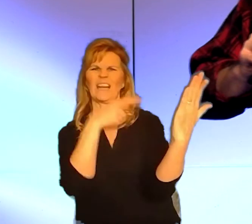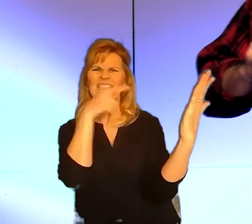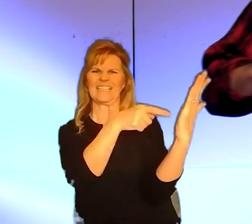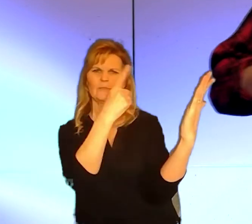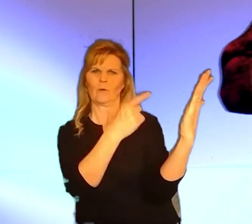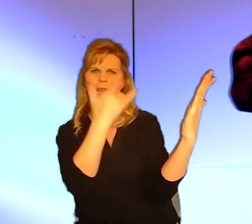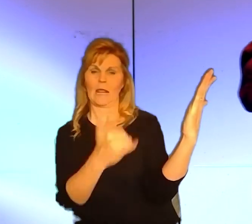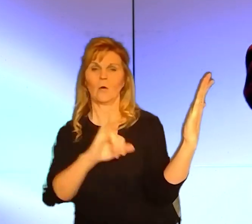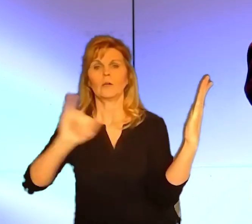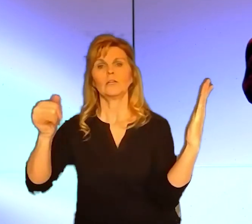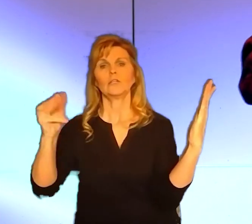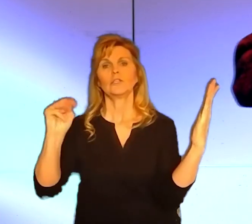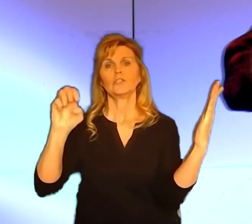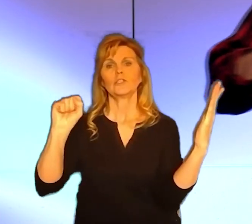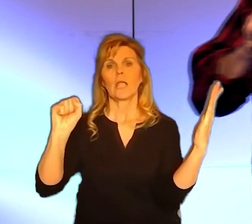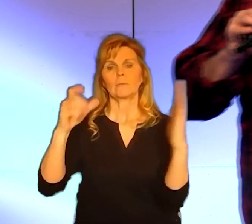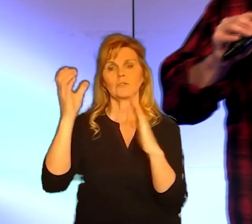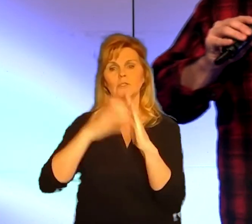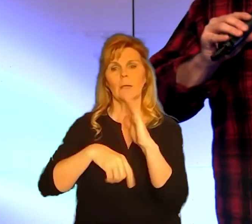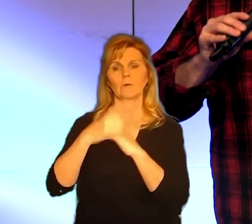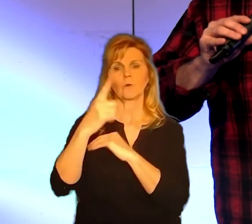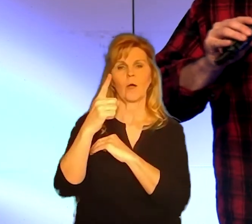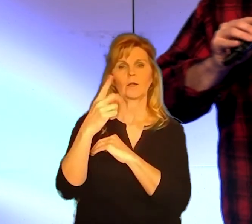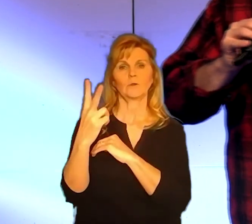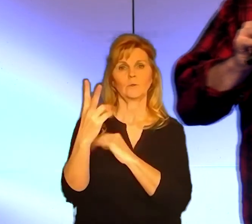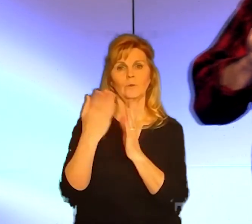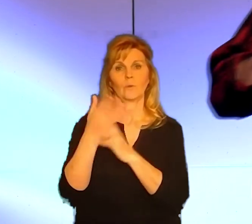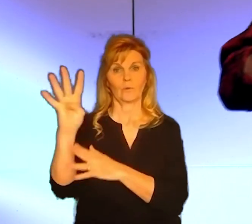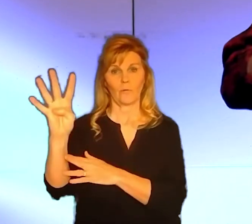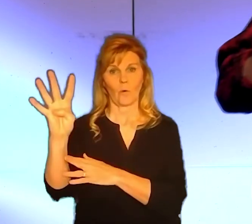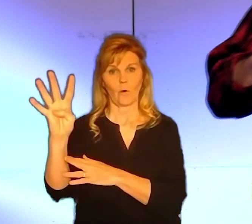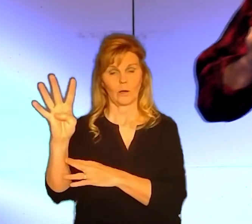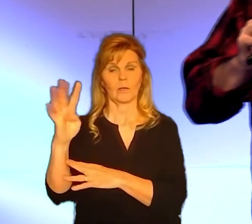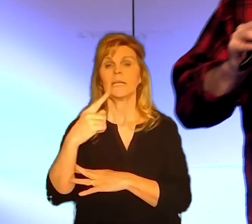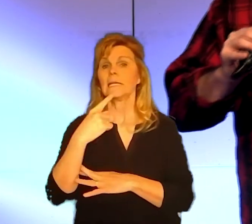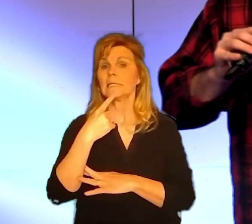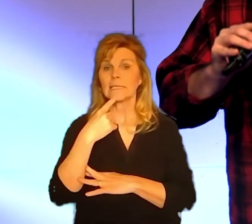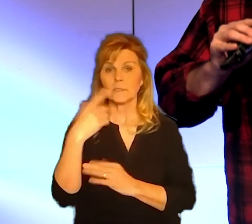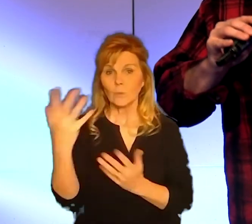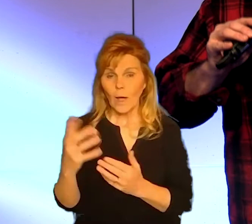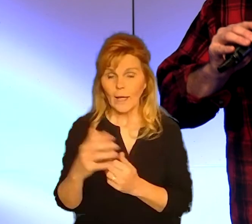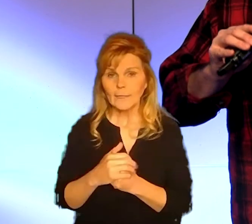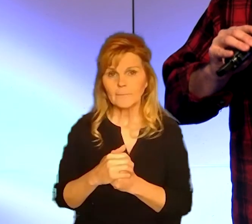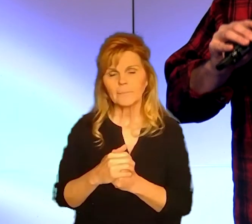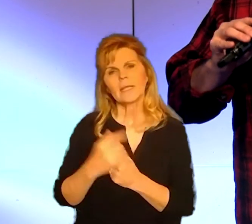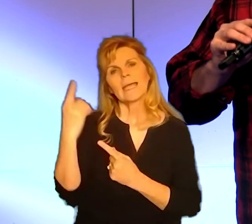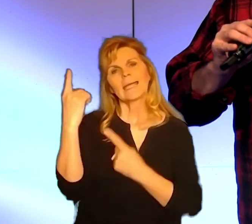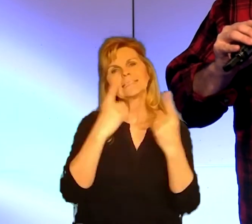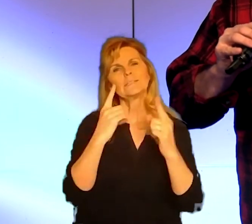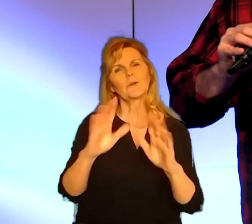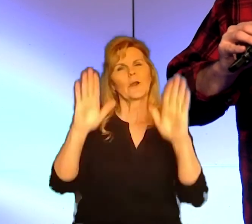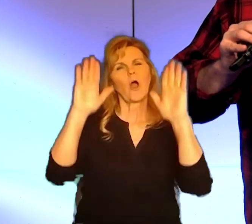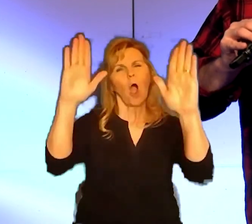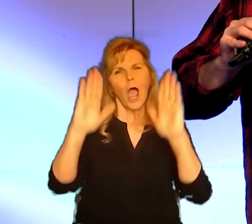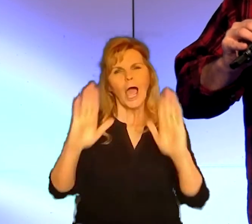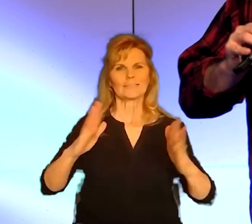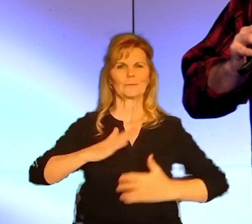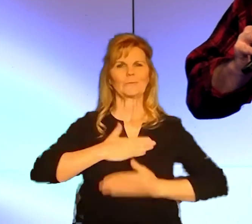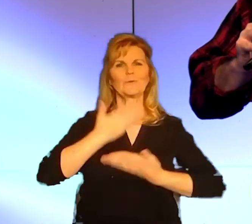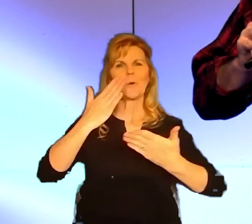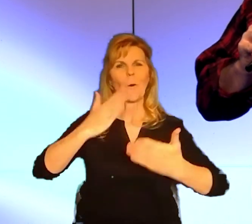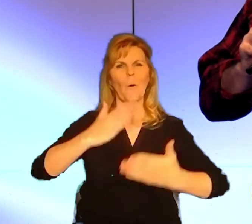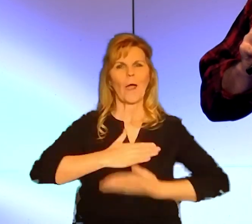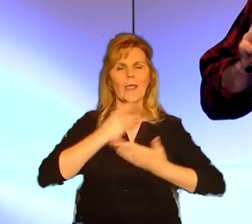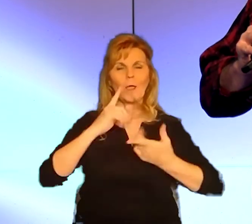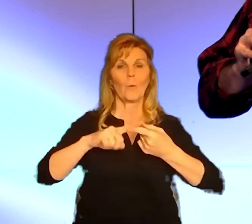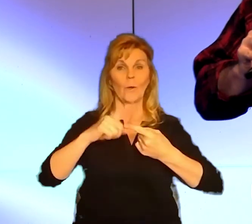James chapter 1, verses 2-4 says, consider it pure joy, my brothers, when you